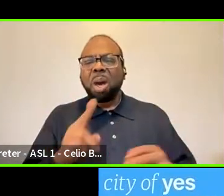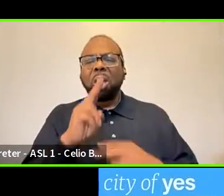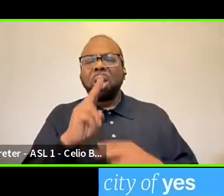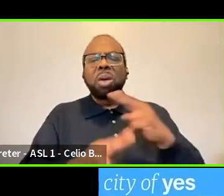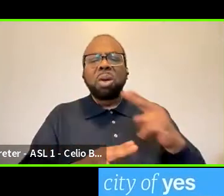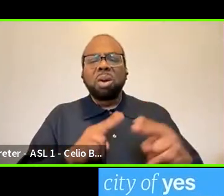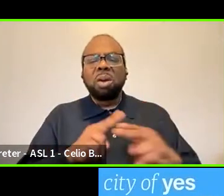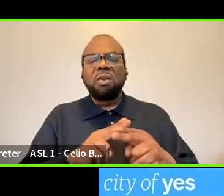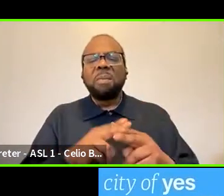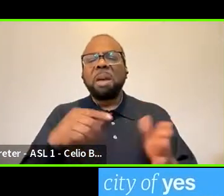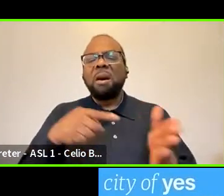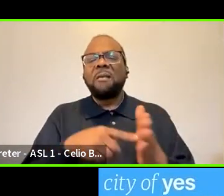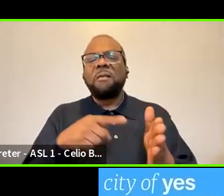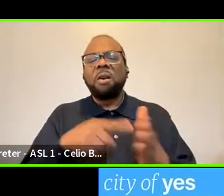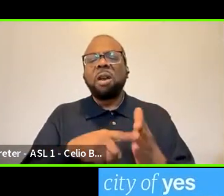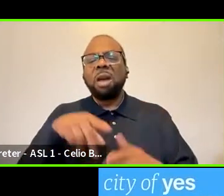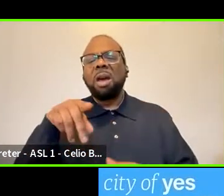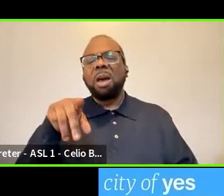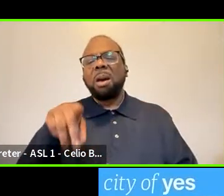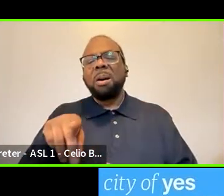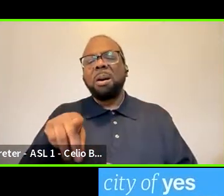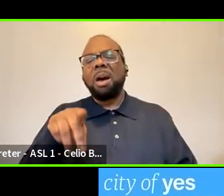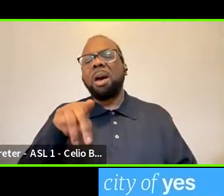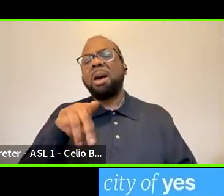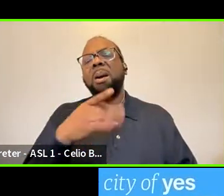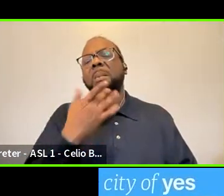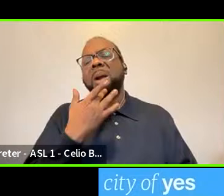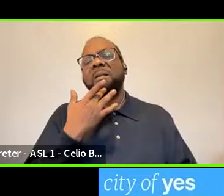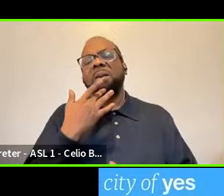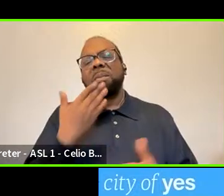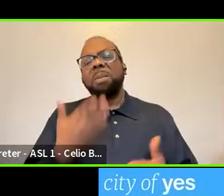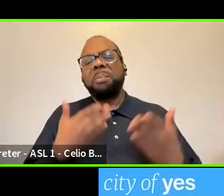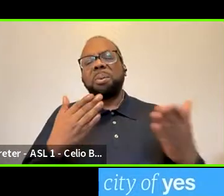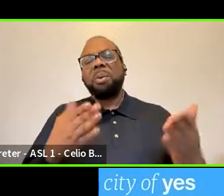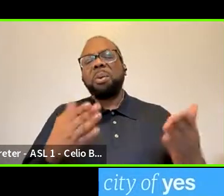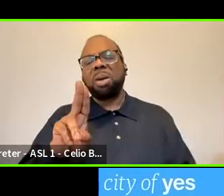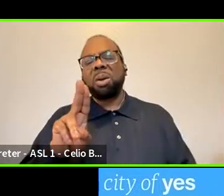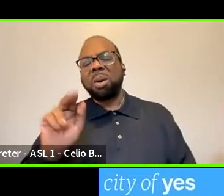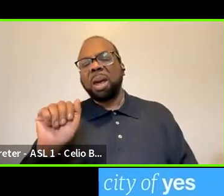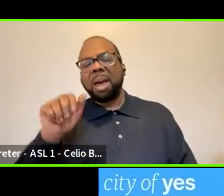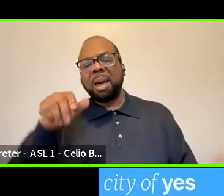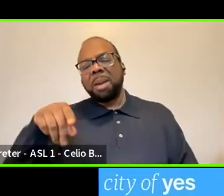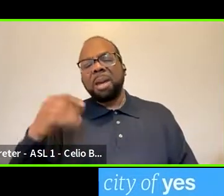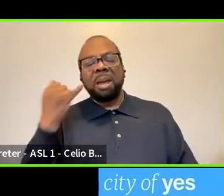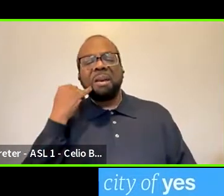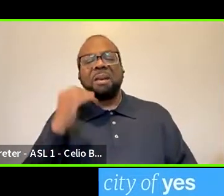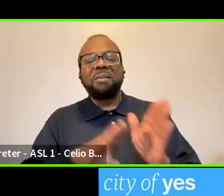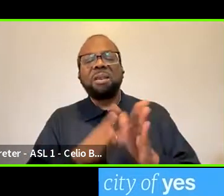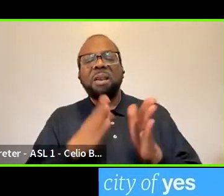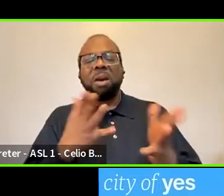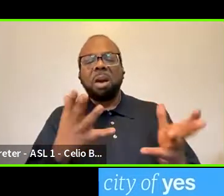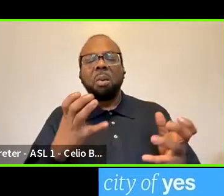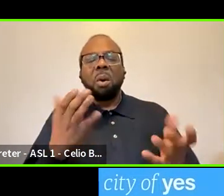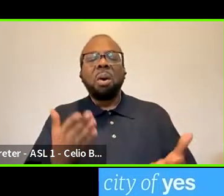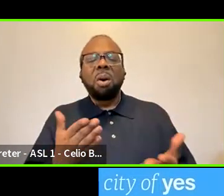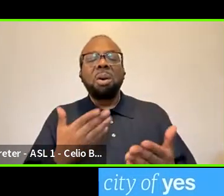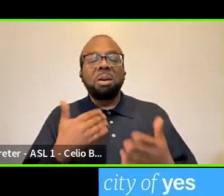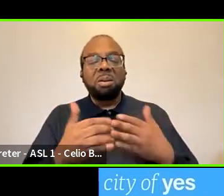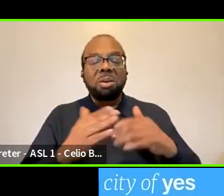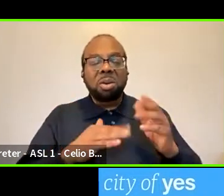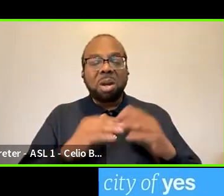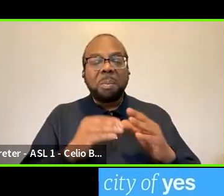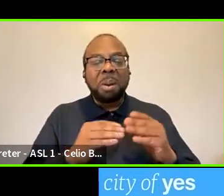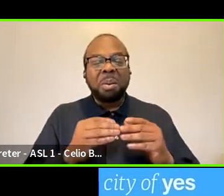Affordability Preference Proposal or UAP. So if a developer wants to build a bigger building than what is already currently